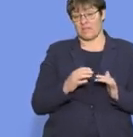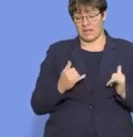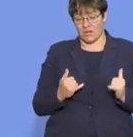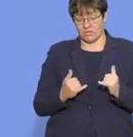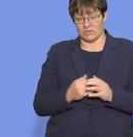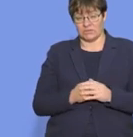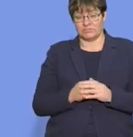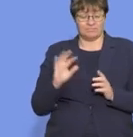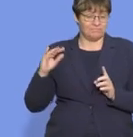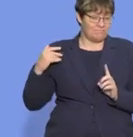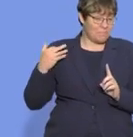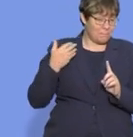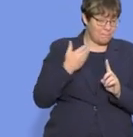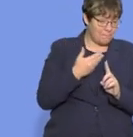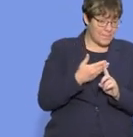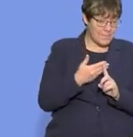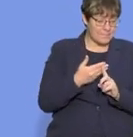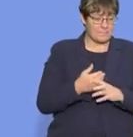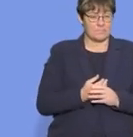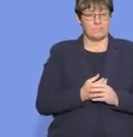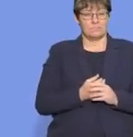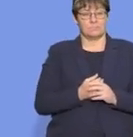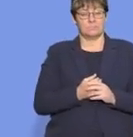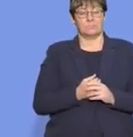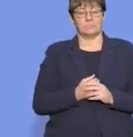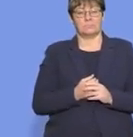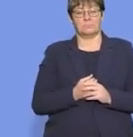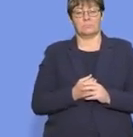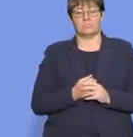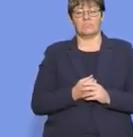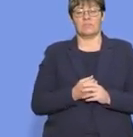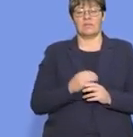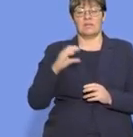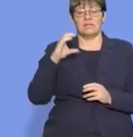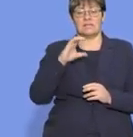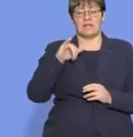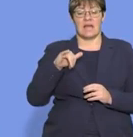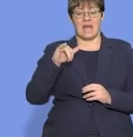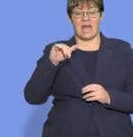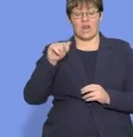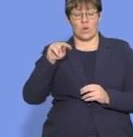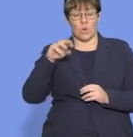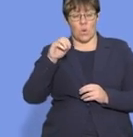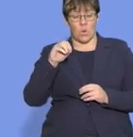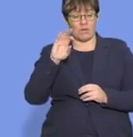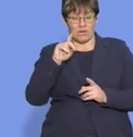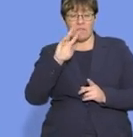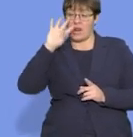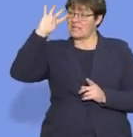Now, time's going by. The cyanobacteria are busy